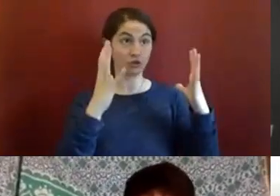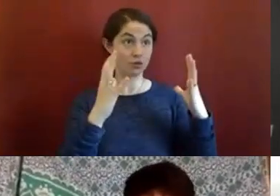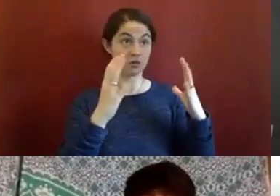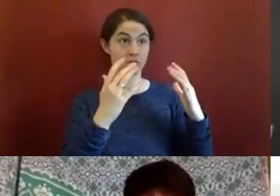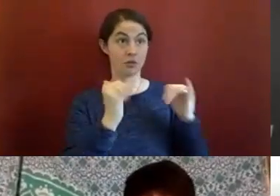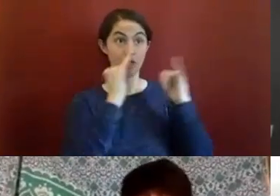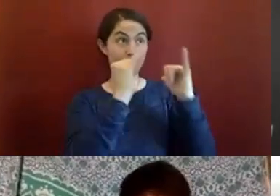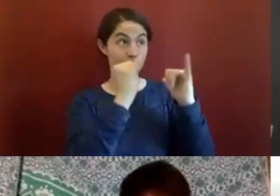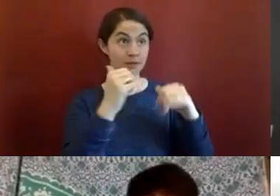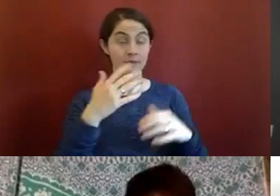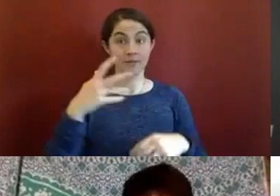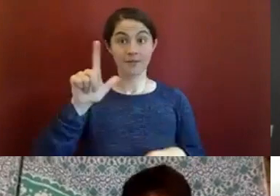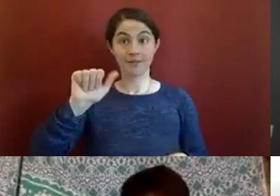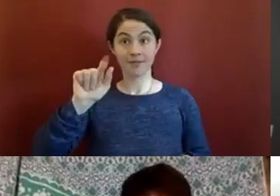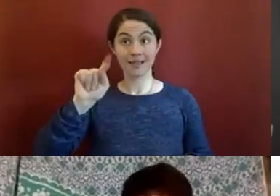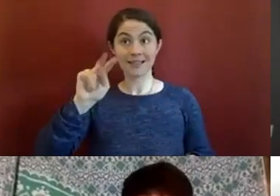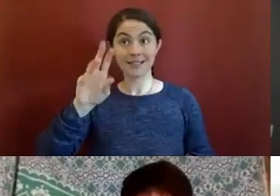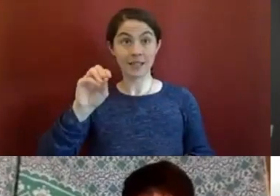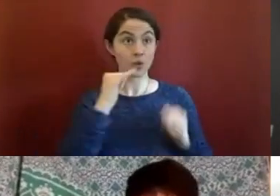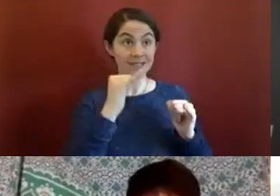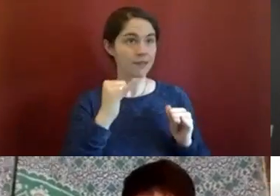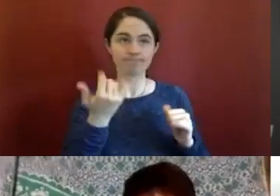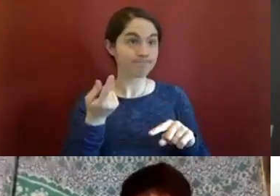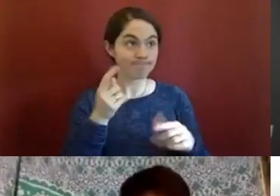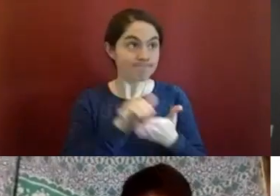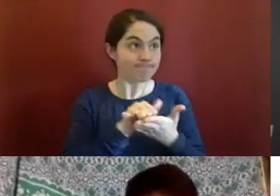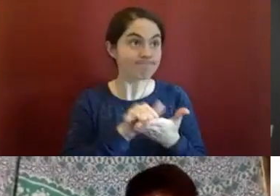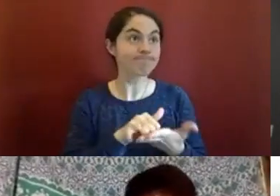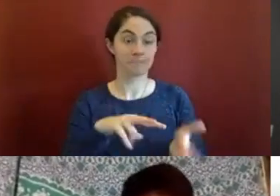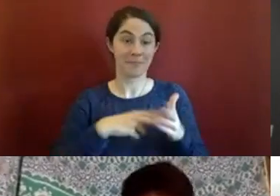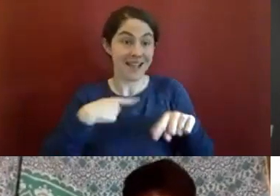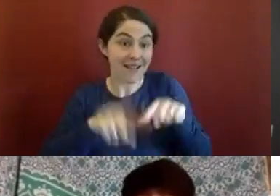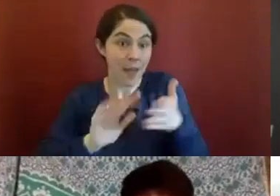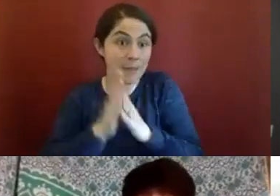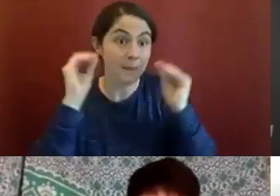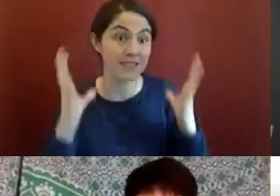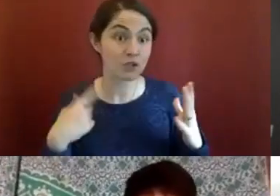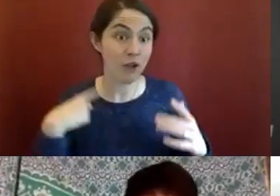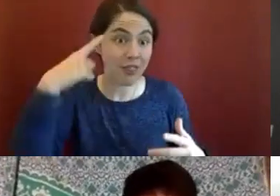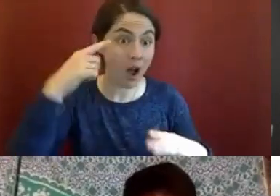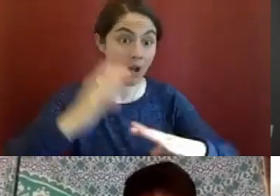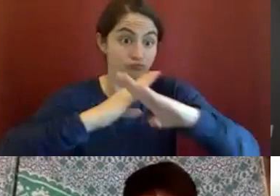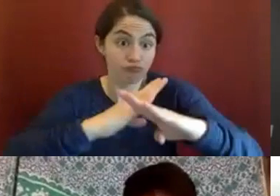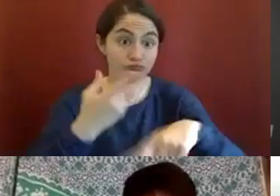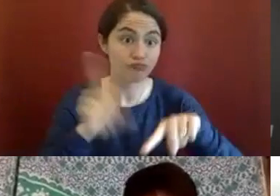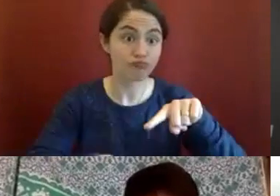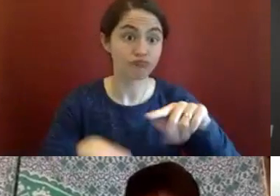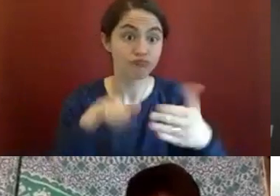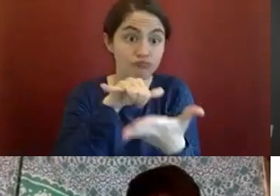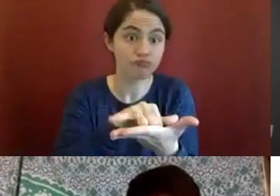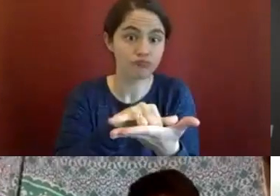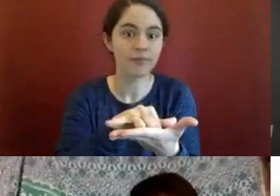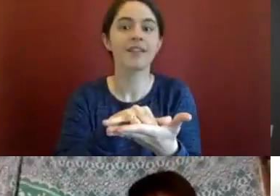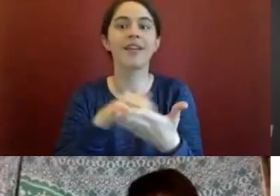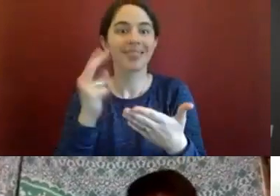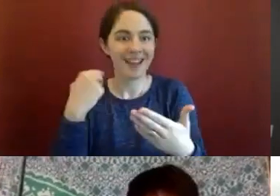having all of those teachers of that support around me saying, yes, you can do it. I kind of like started believing